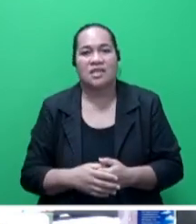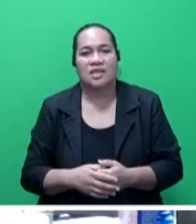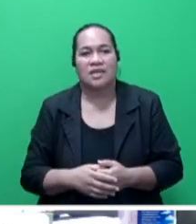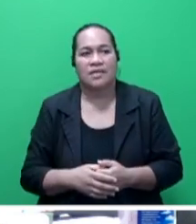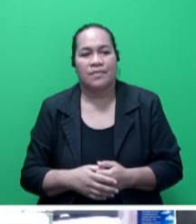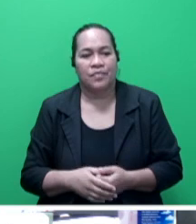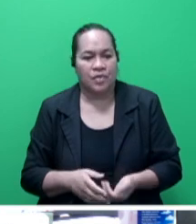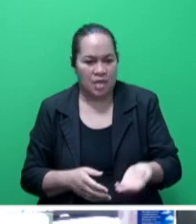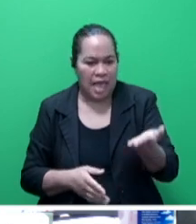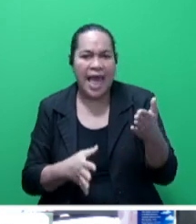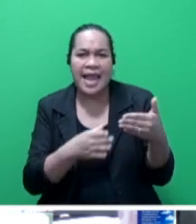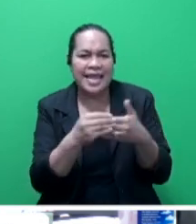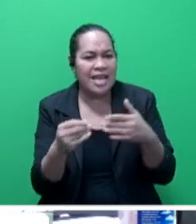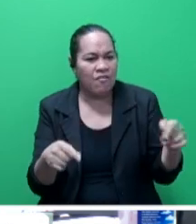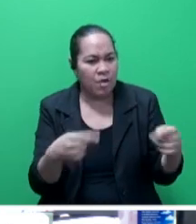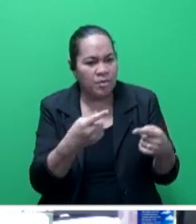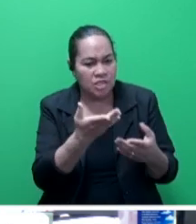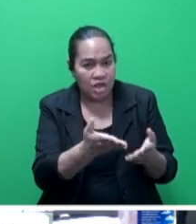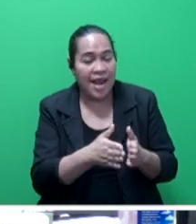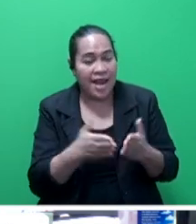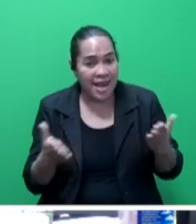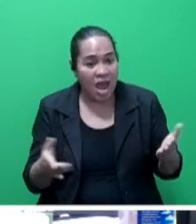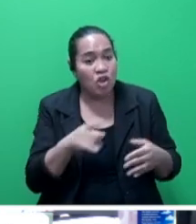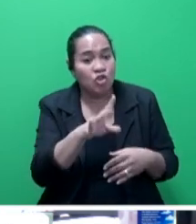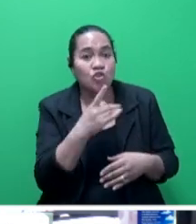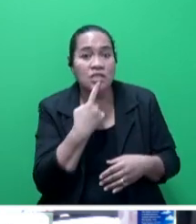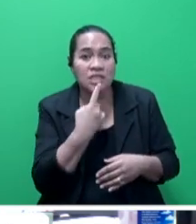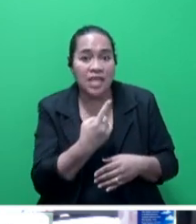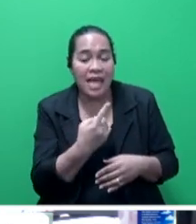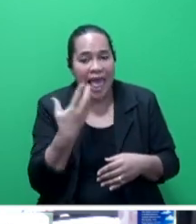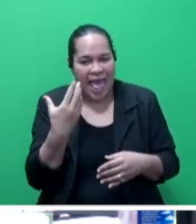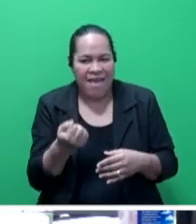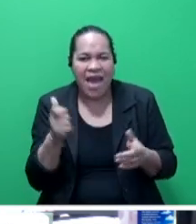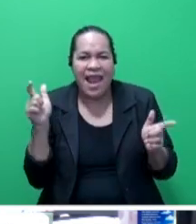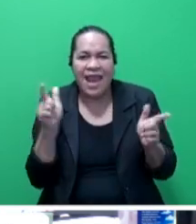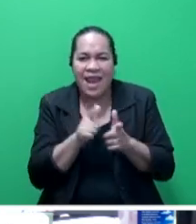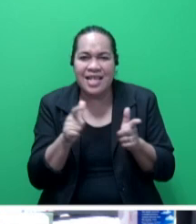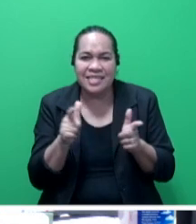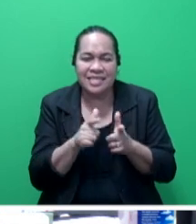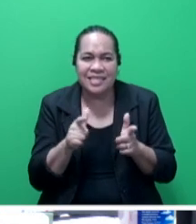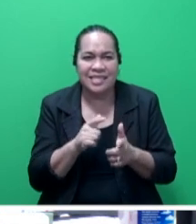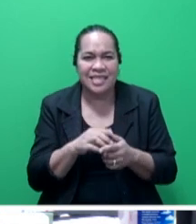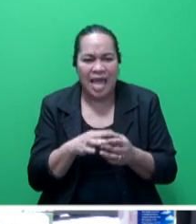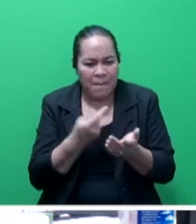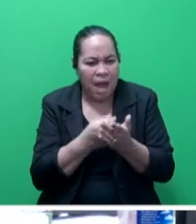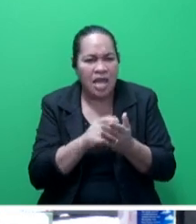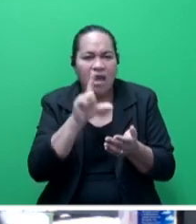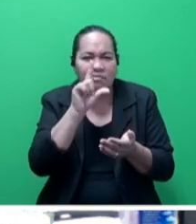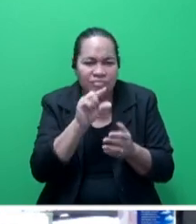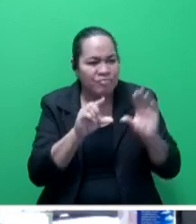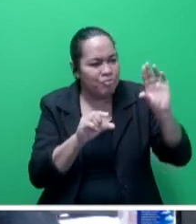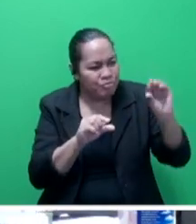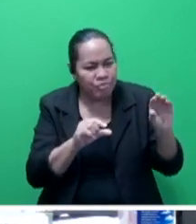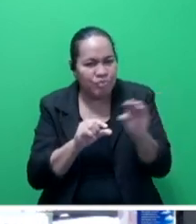The Honourable Leader of the Opposition is now saying that there is lesser allocation for